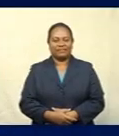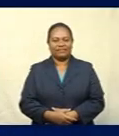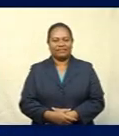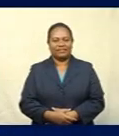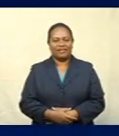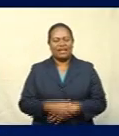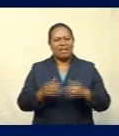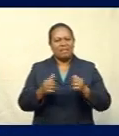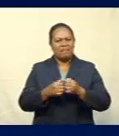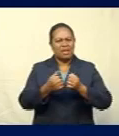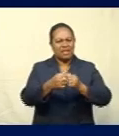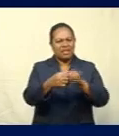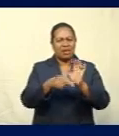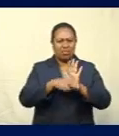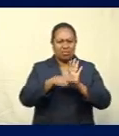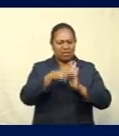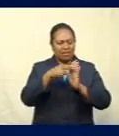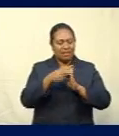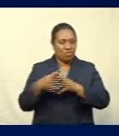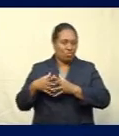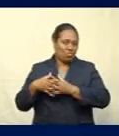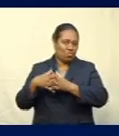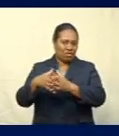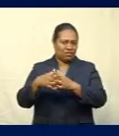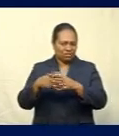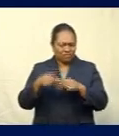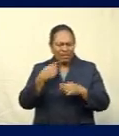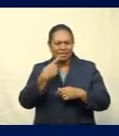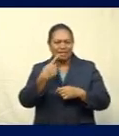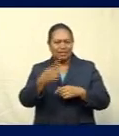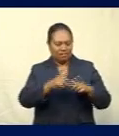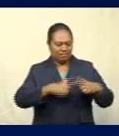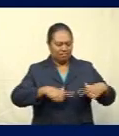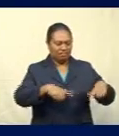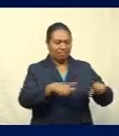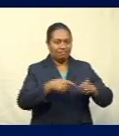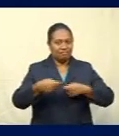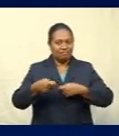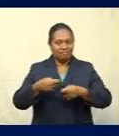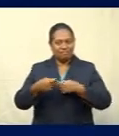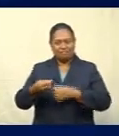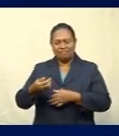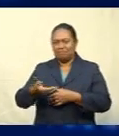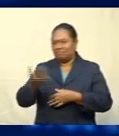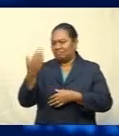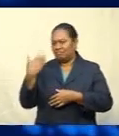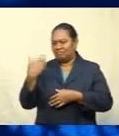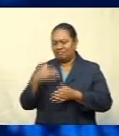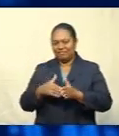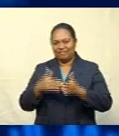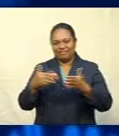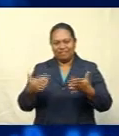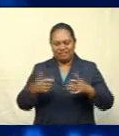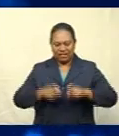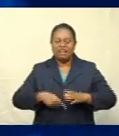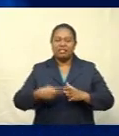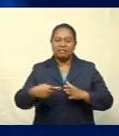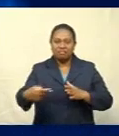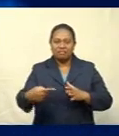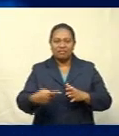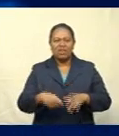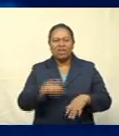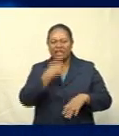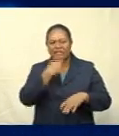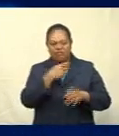Many resorts and hotels in the Western Division say that the local market over the past year has been able to only sustain them in a few